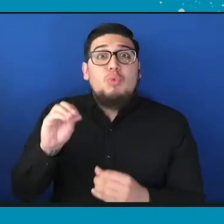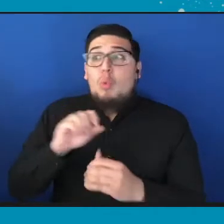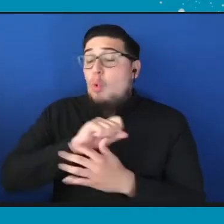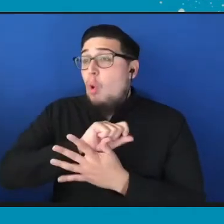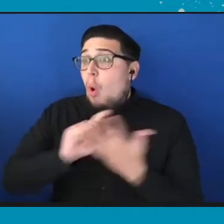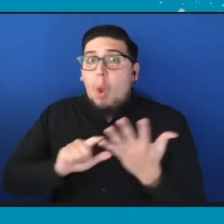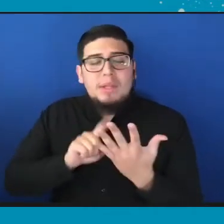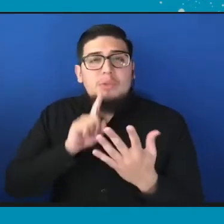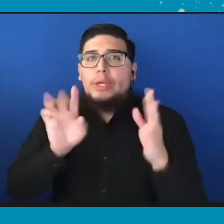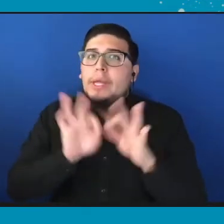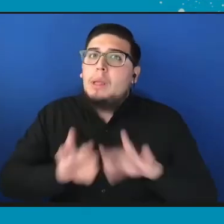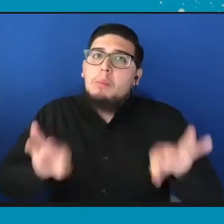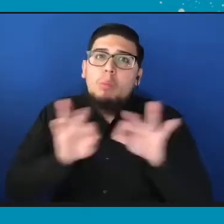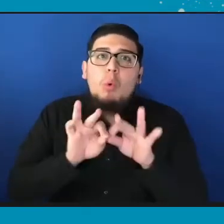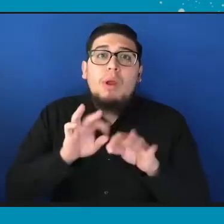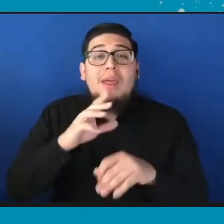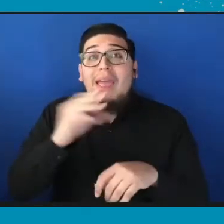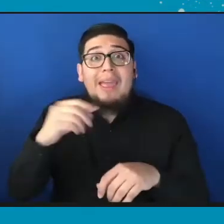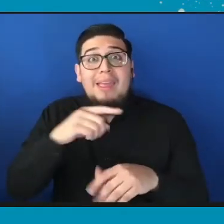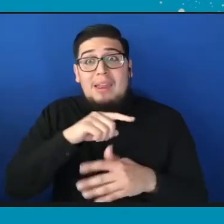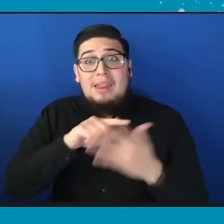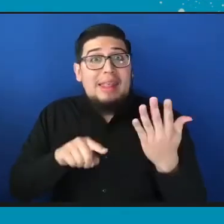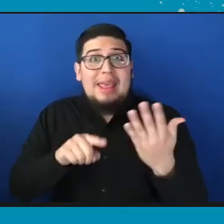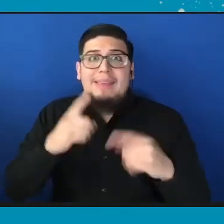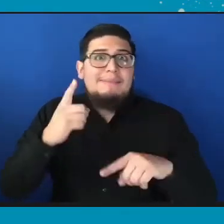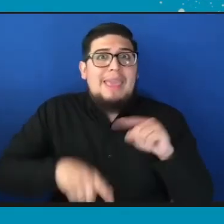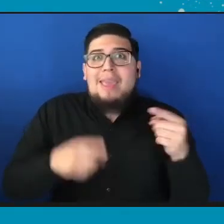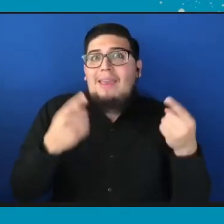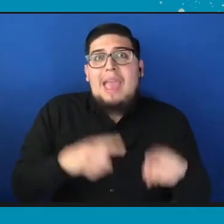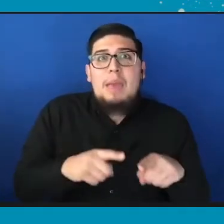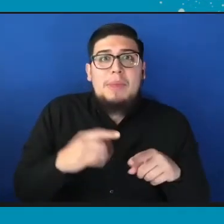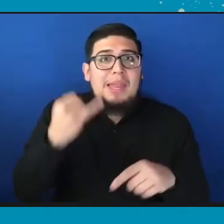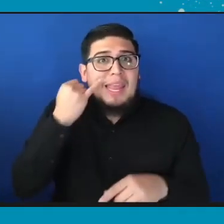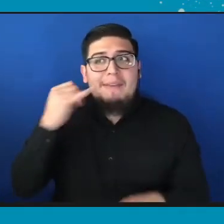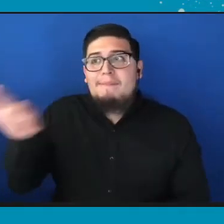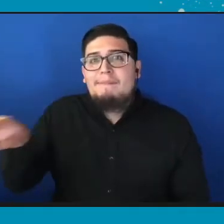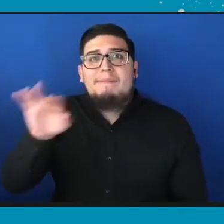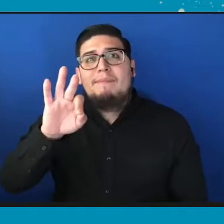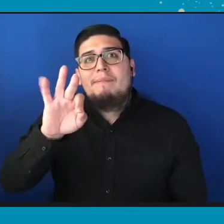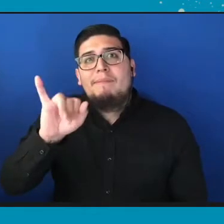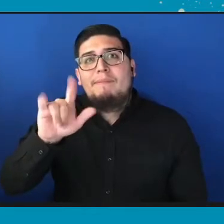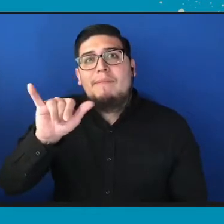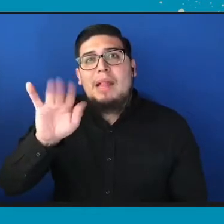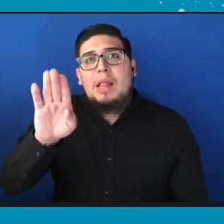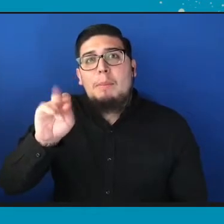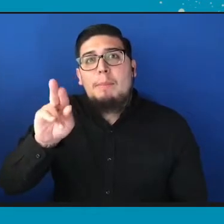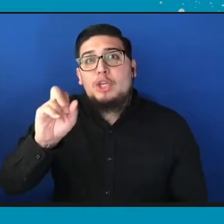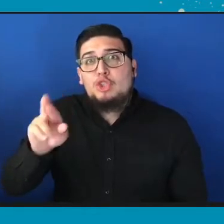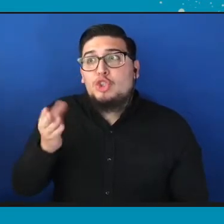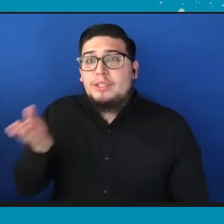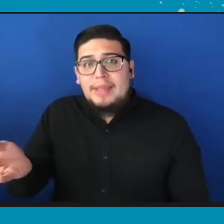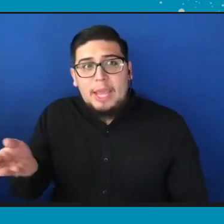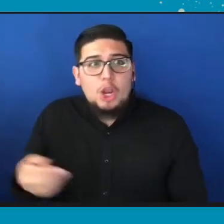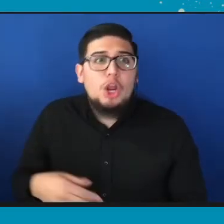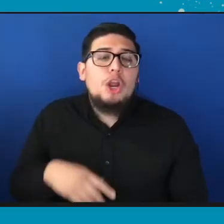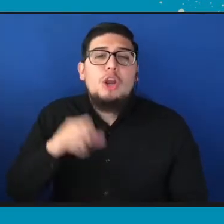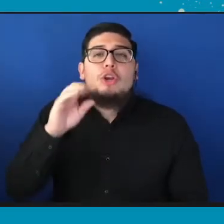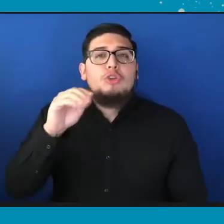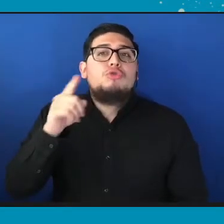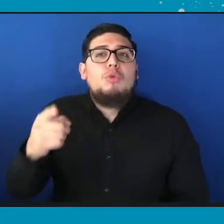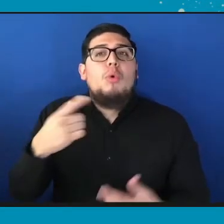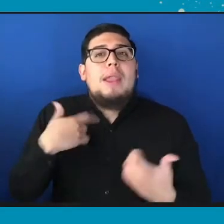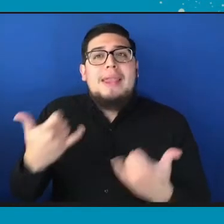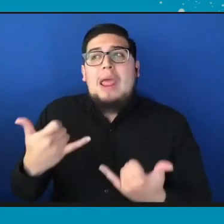and they can't happen if the filibuster is there. We know that. I will stop there, and I will just say and hand it back to Tiffany